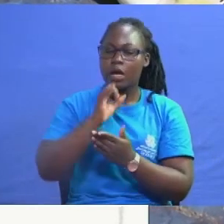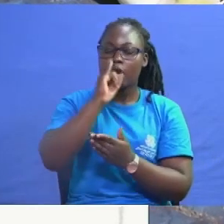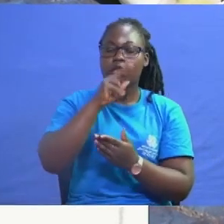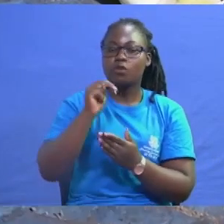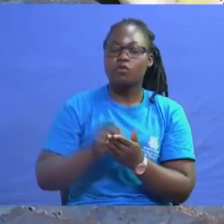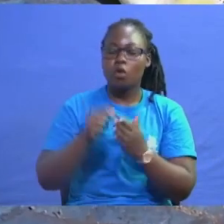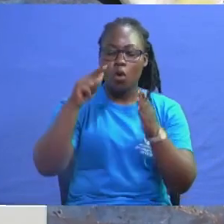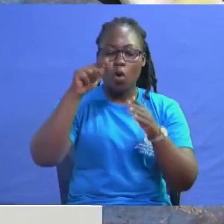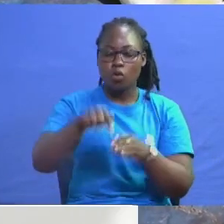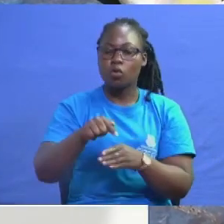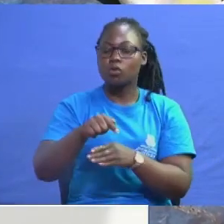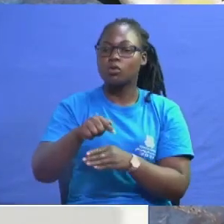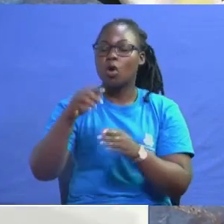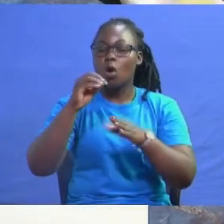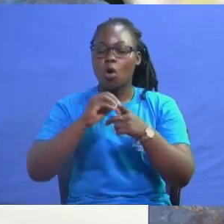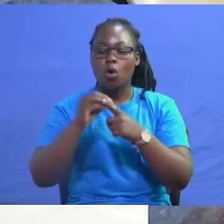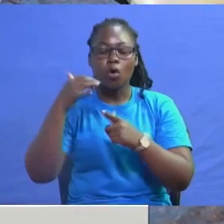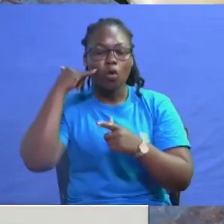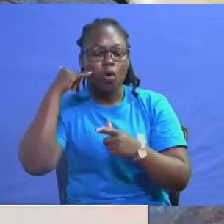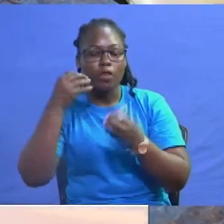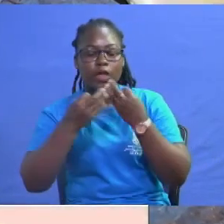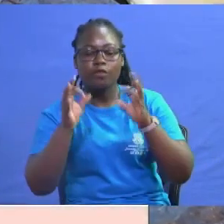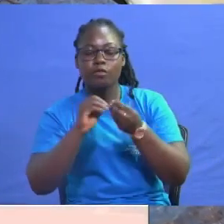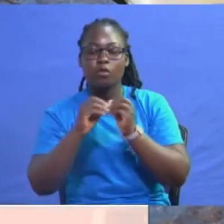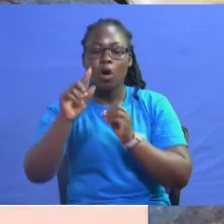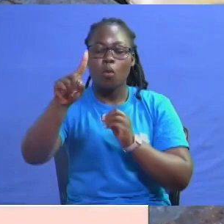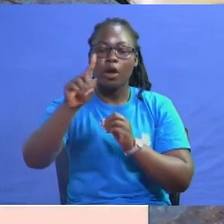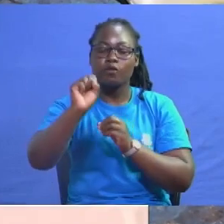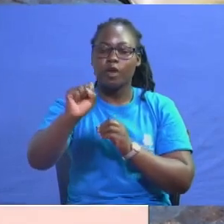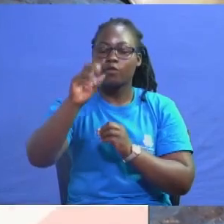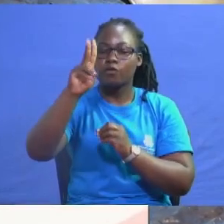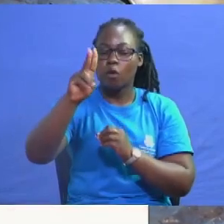info@kebs.org or call their toll-free number 1545.